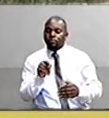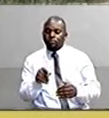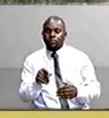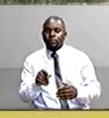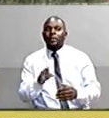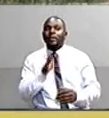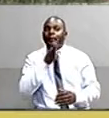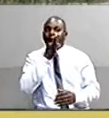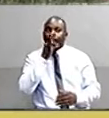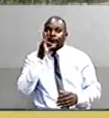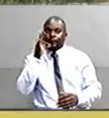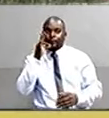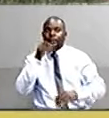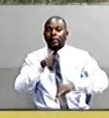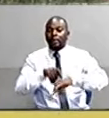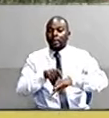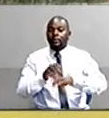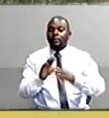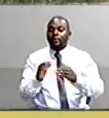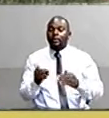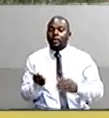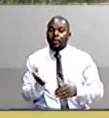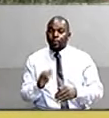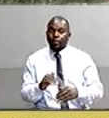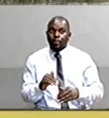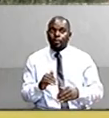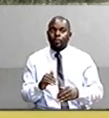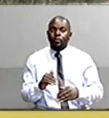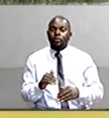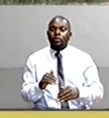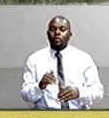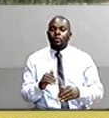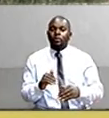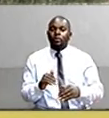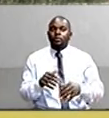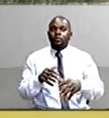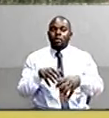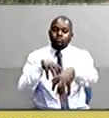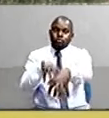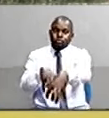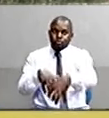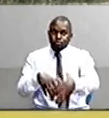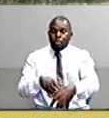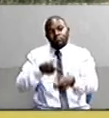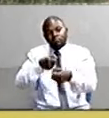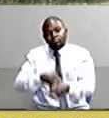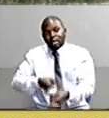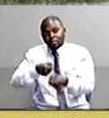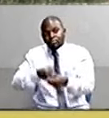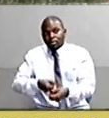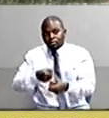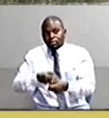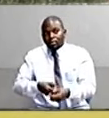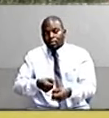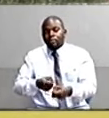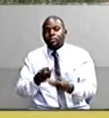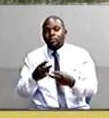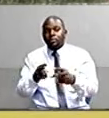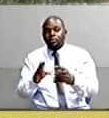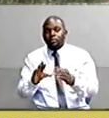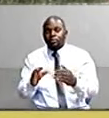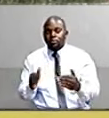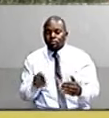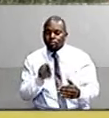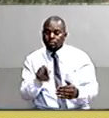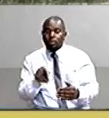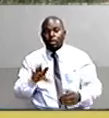period, we'll be able to go and drill the boreholes, the production wells, and we're able to recharge